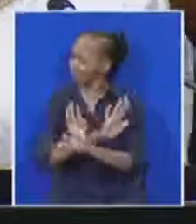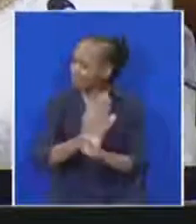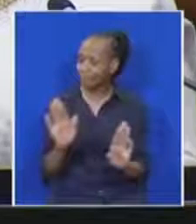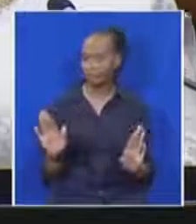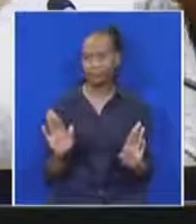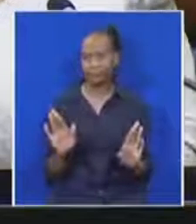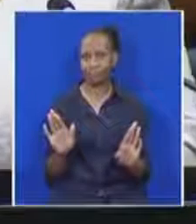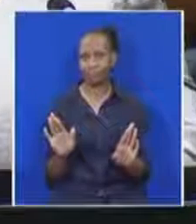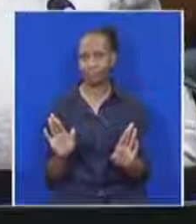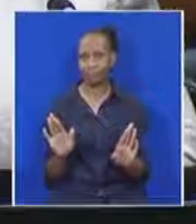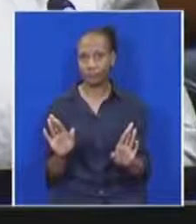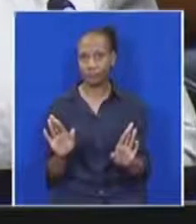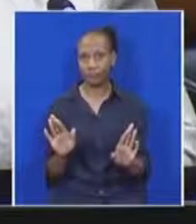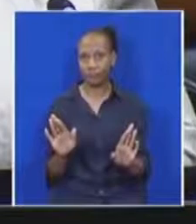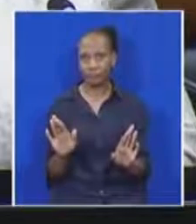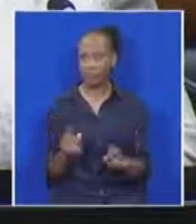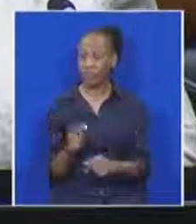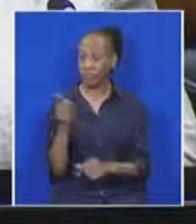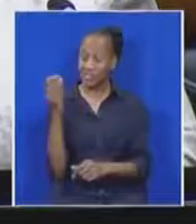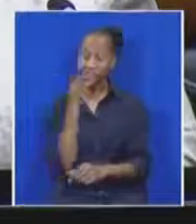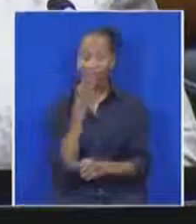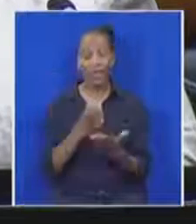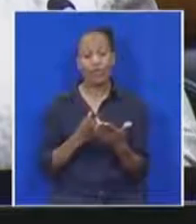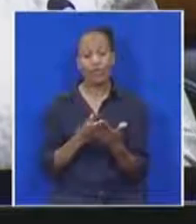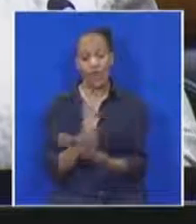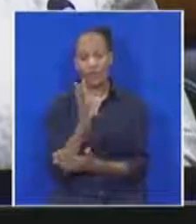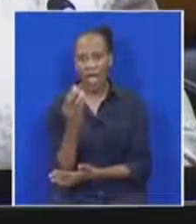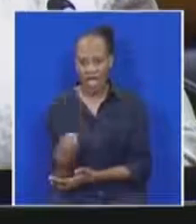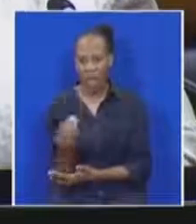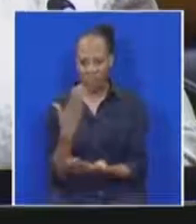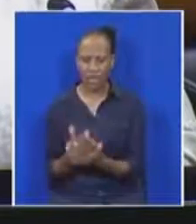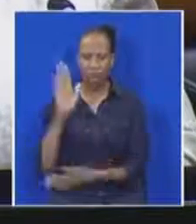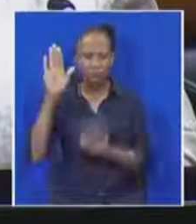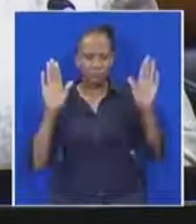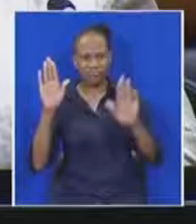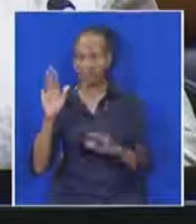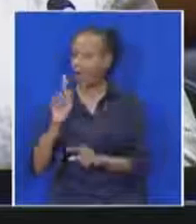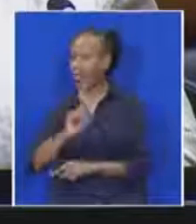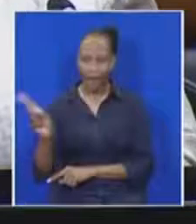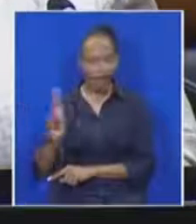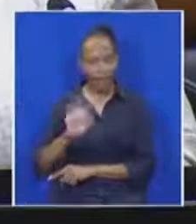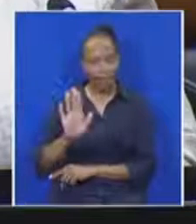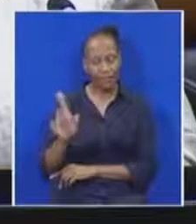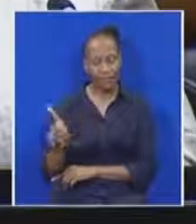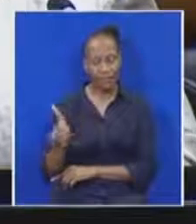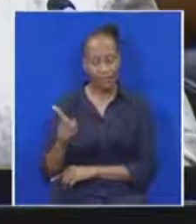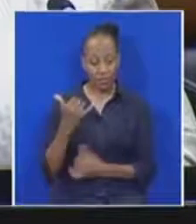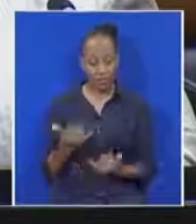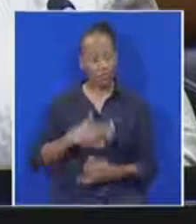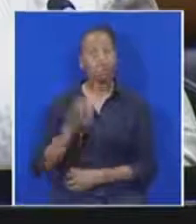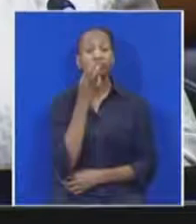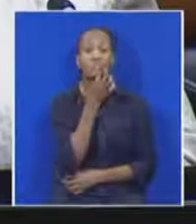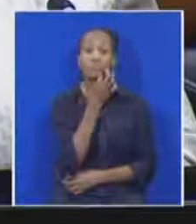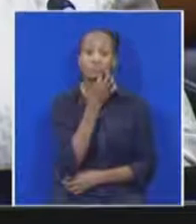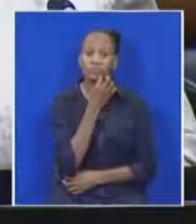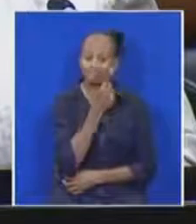on the basis that you have a right to raise points of orders. So we would like to say